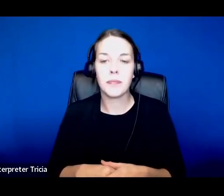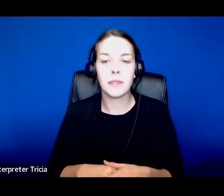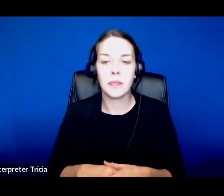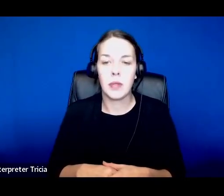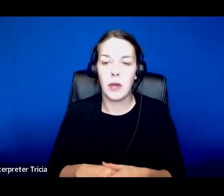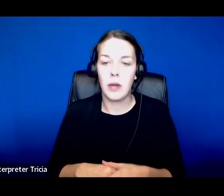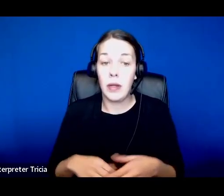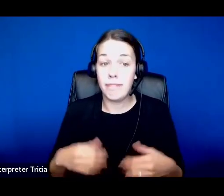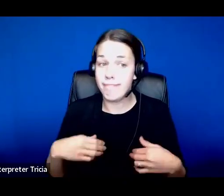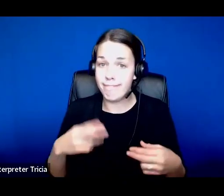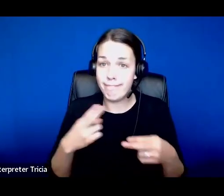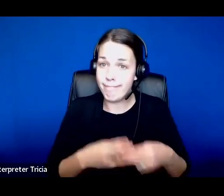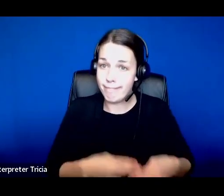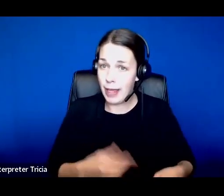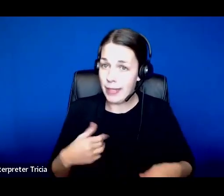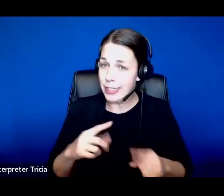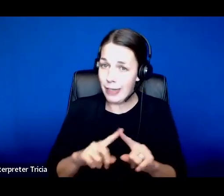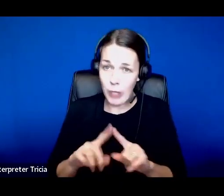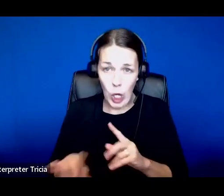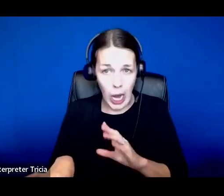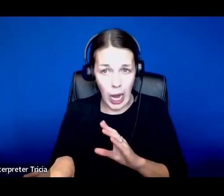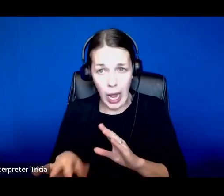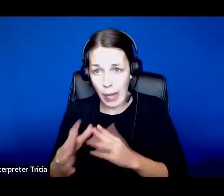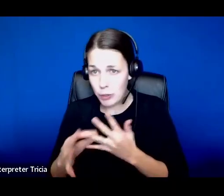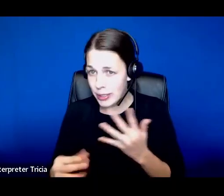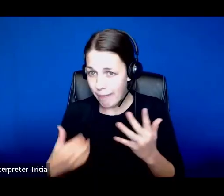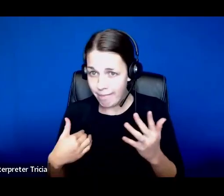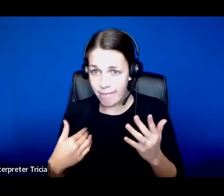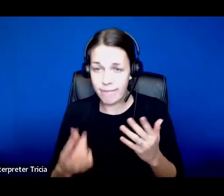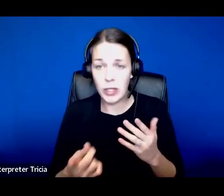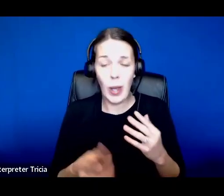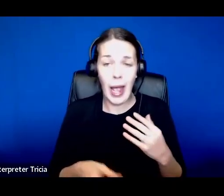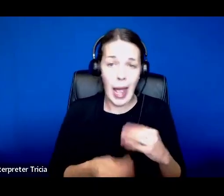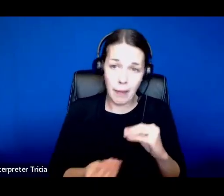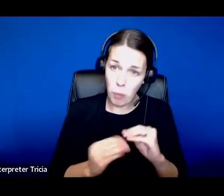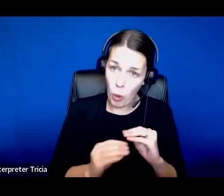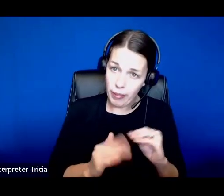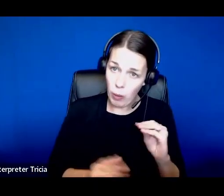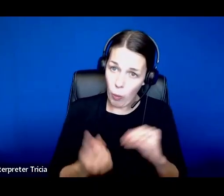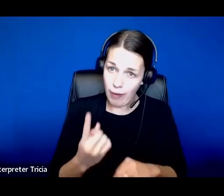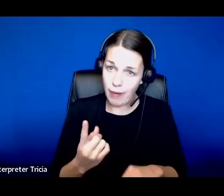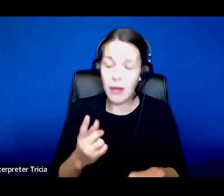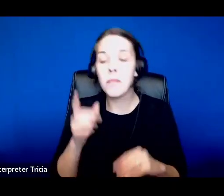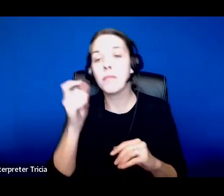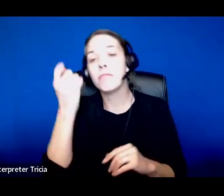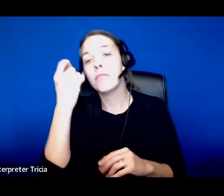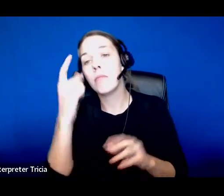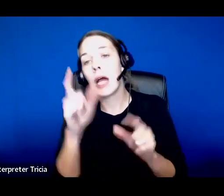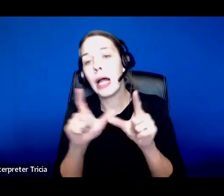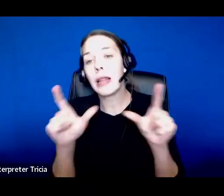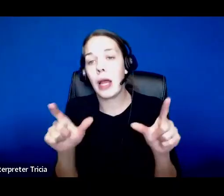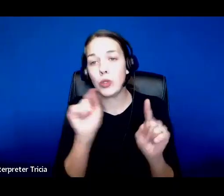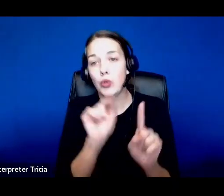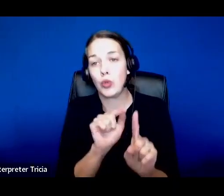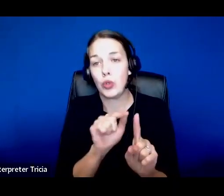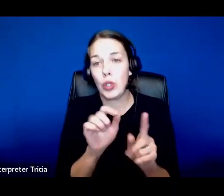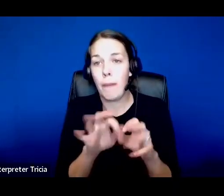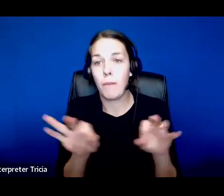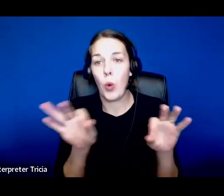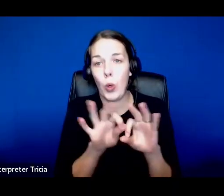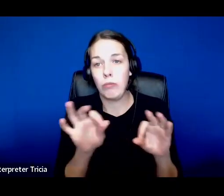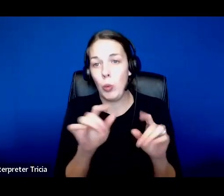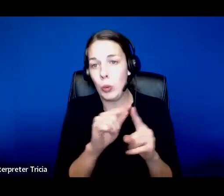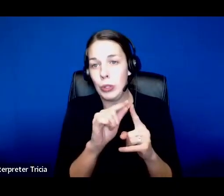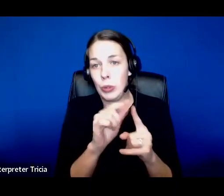have some options here. You can have more than one beneficiary, but the language is important. What you put here